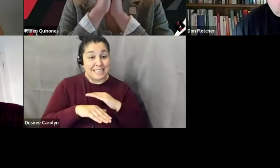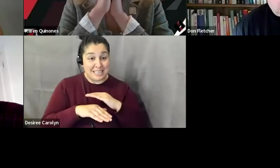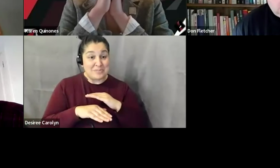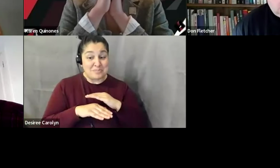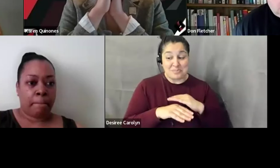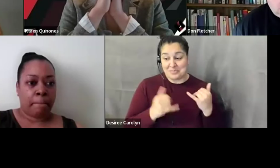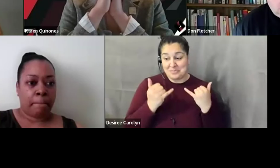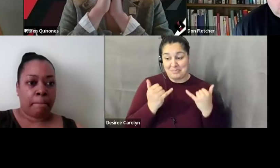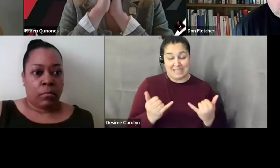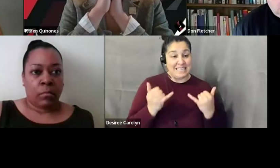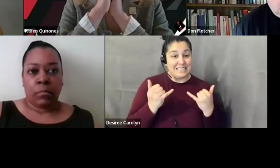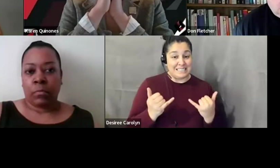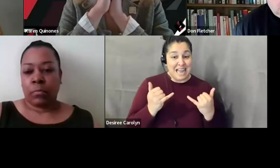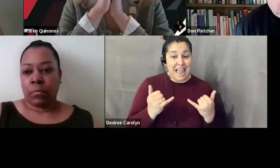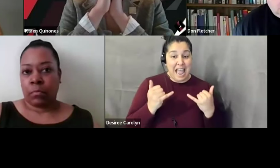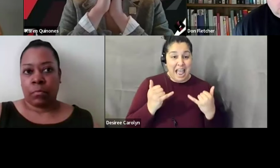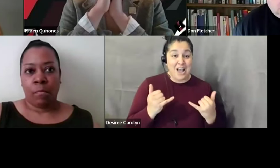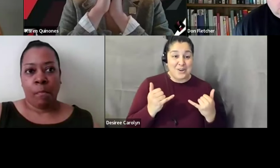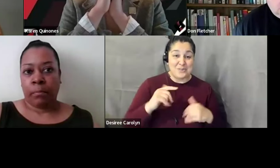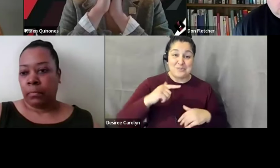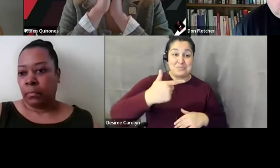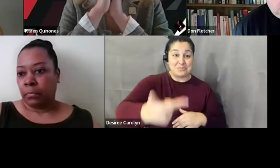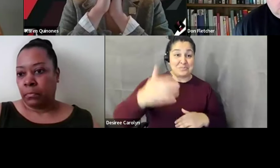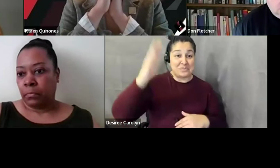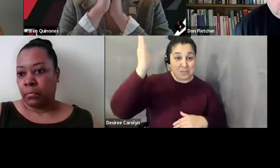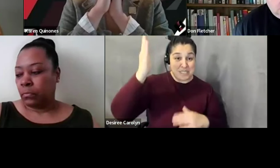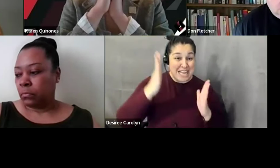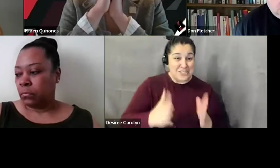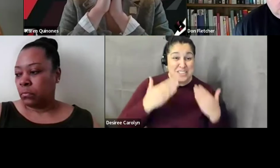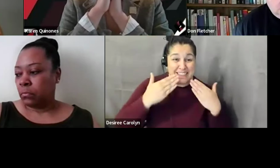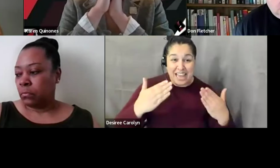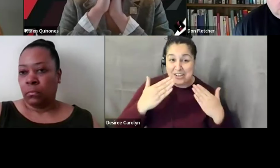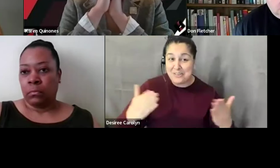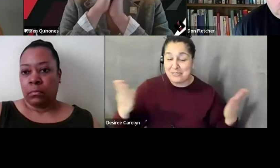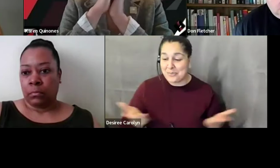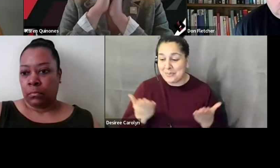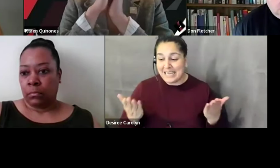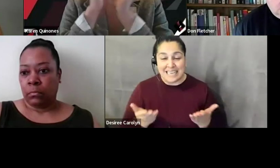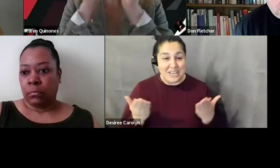our presenters. Thank you for being here. We all look forward,